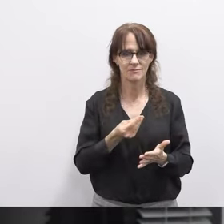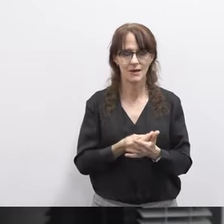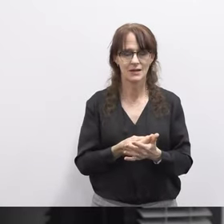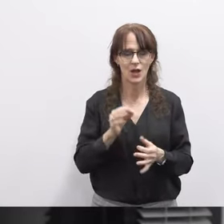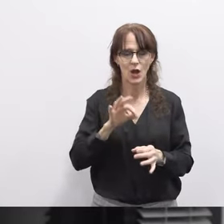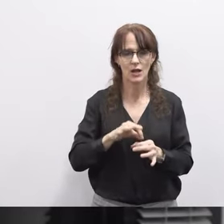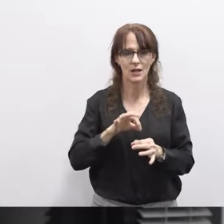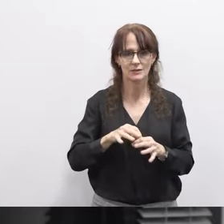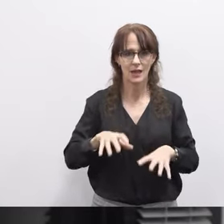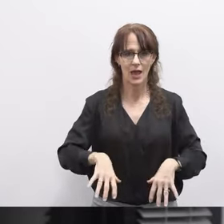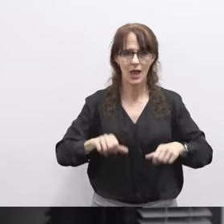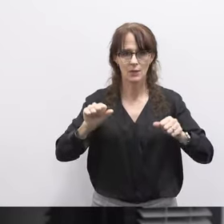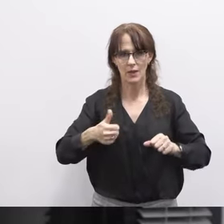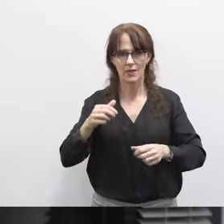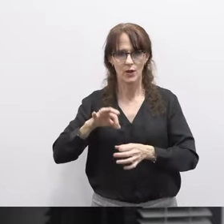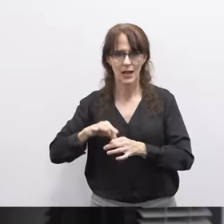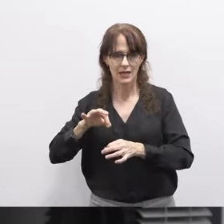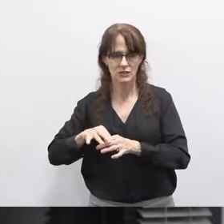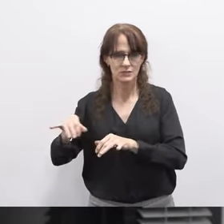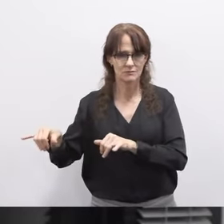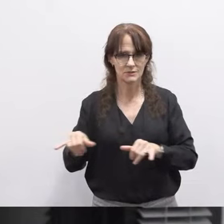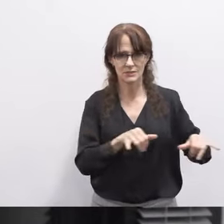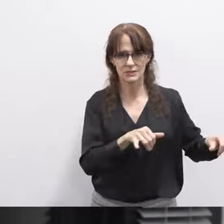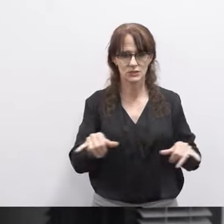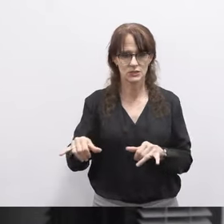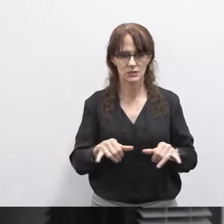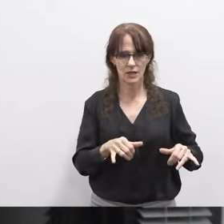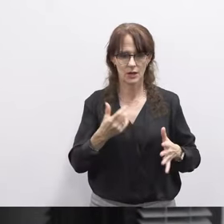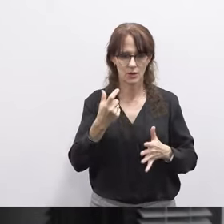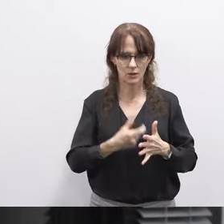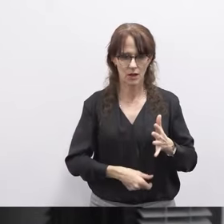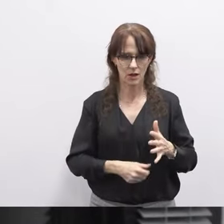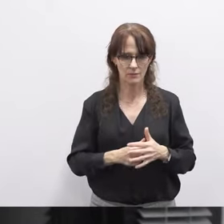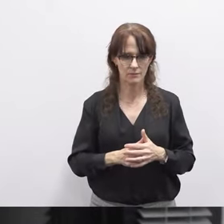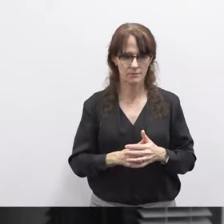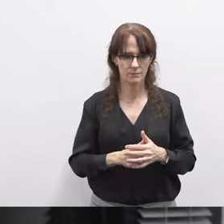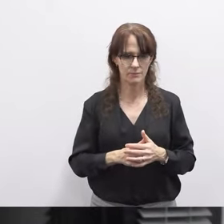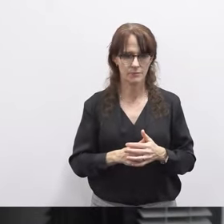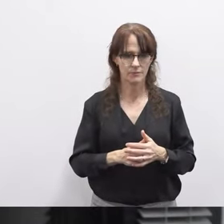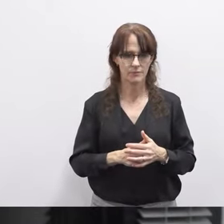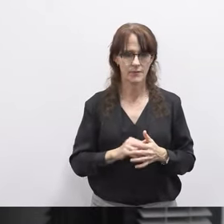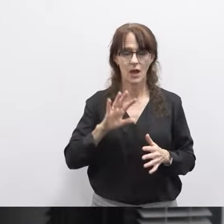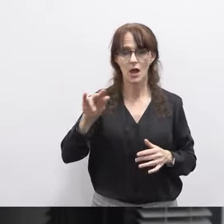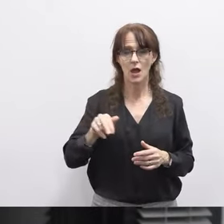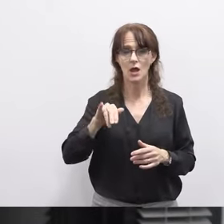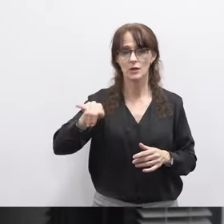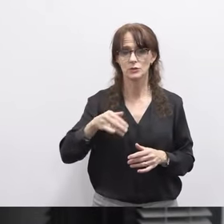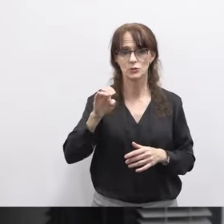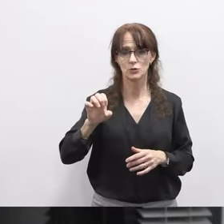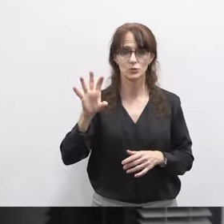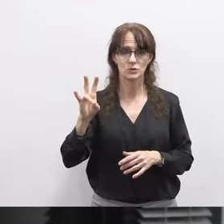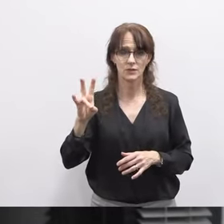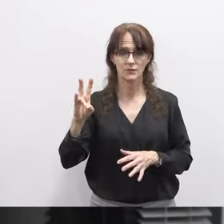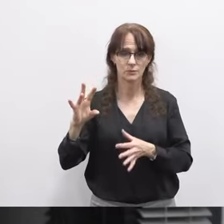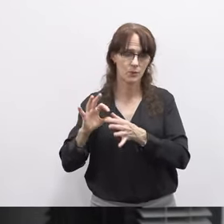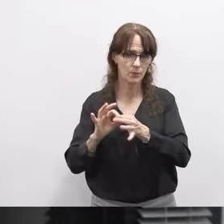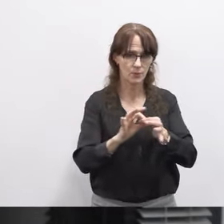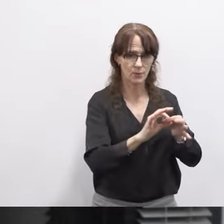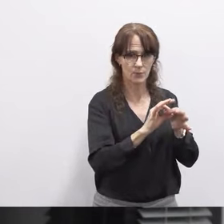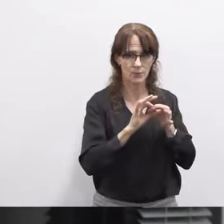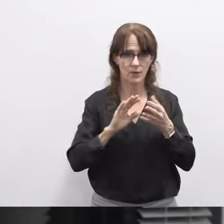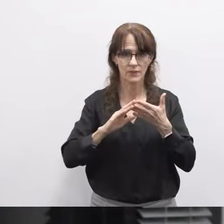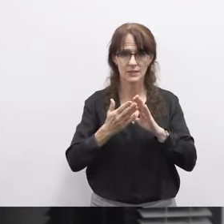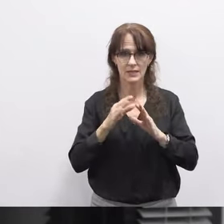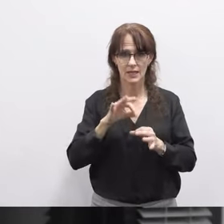held along with other elections, and that way we get to share costs. So holding it on June 7th will harmonize with the